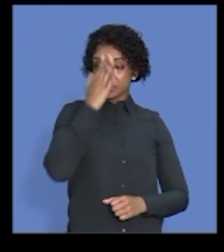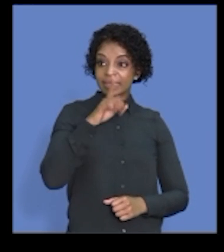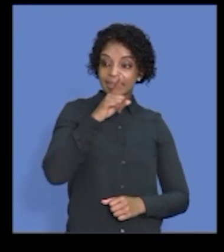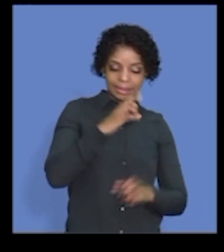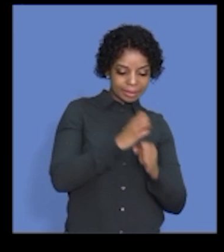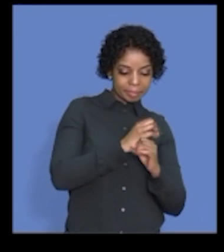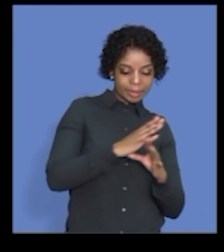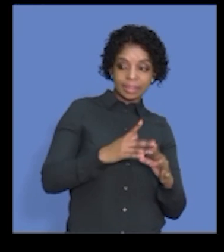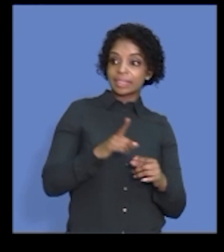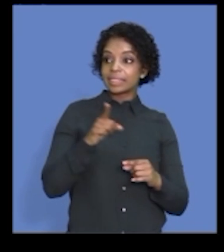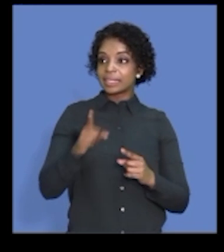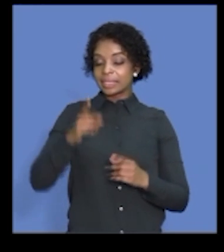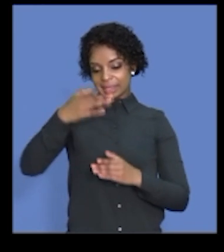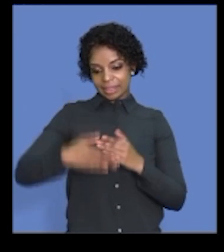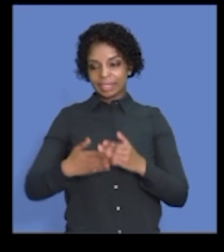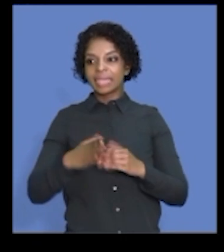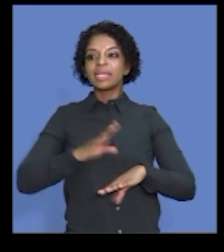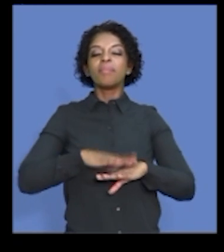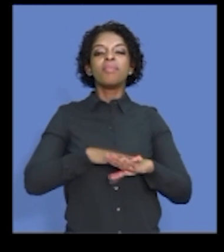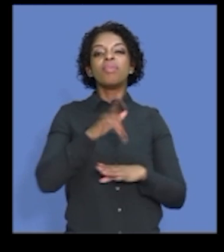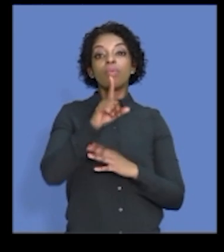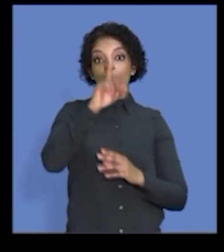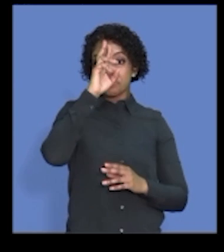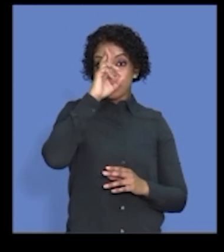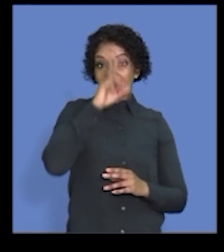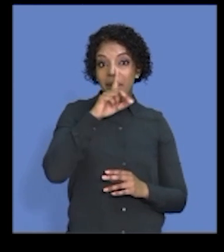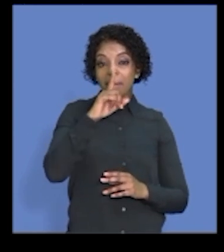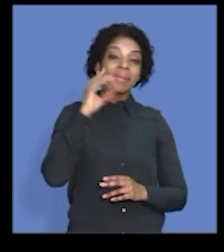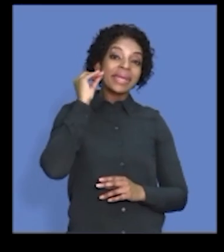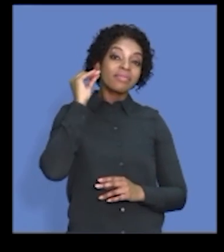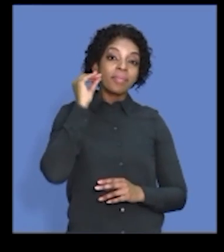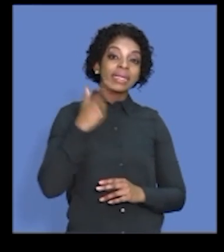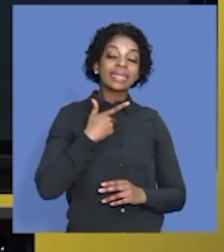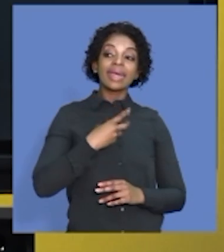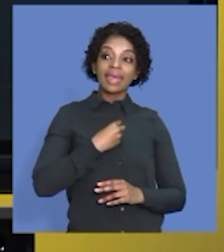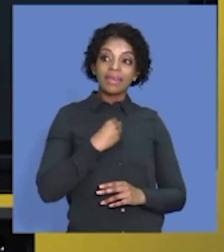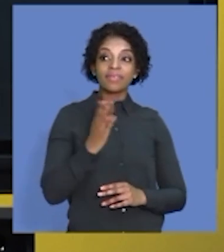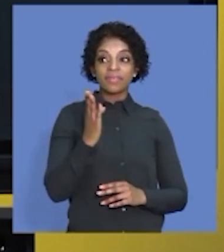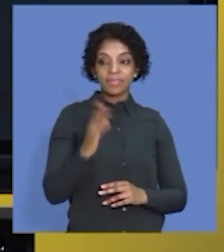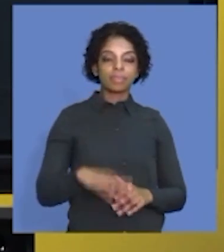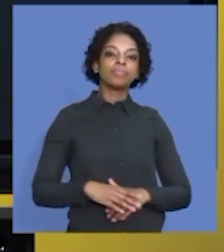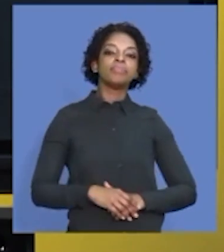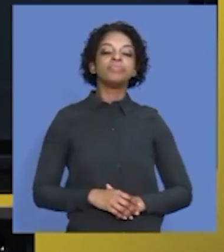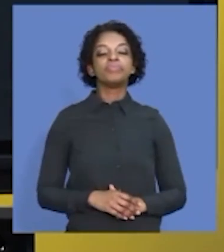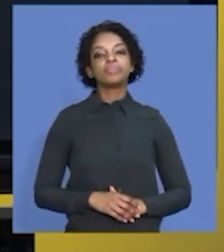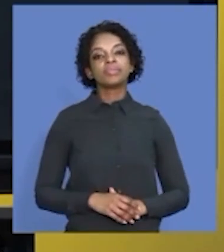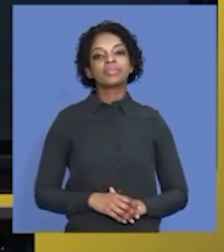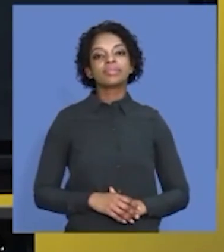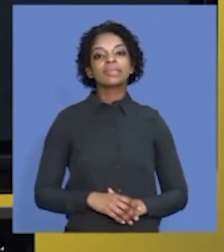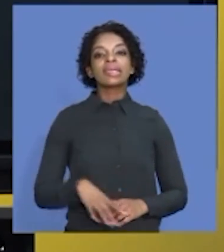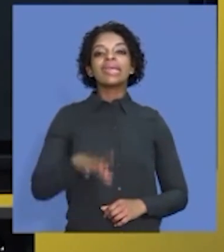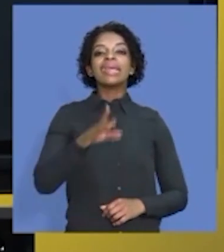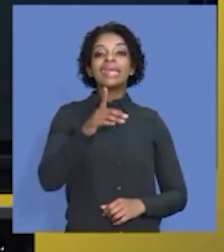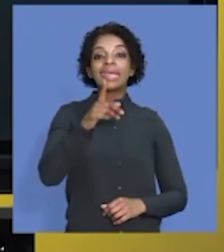beginning, that's the end. Right, what else do I know? Remember, I'm putting information that I have. Then I also know that